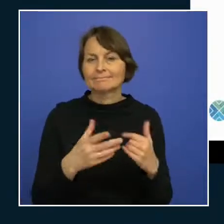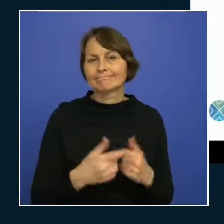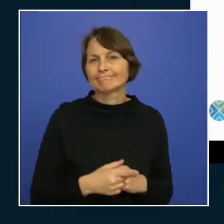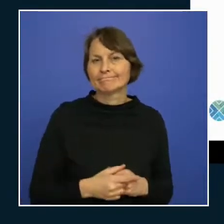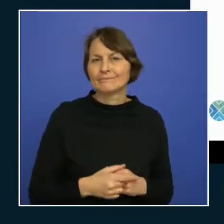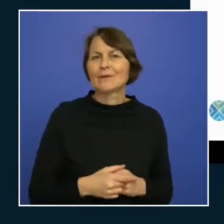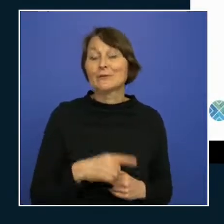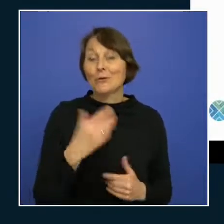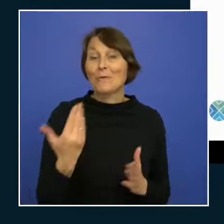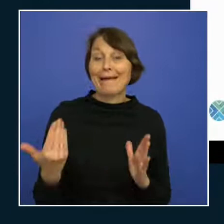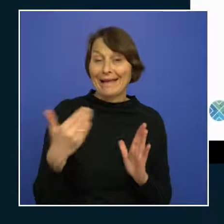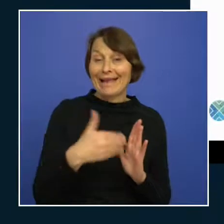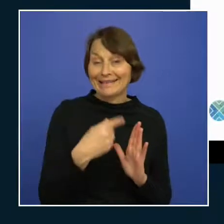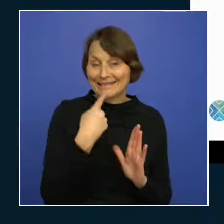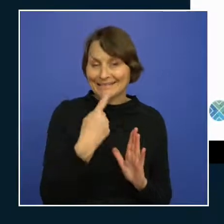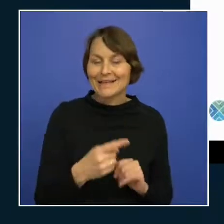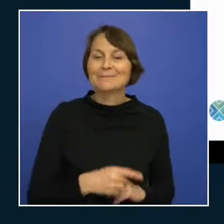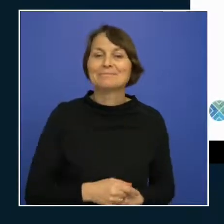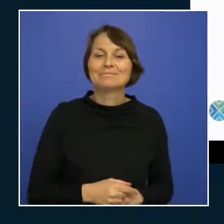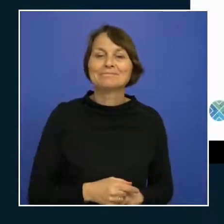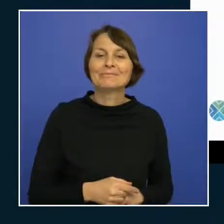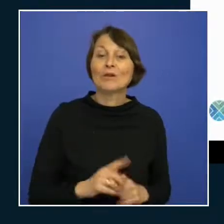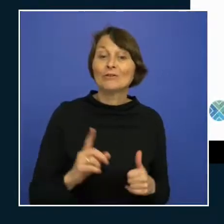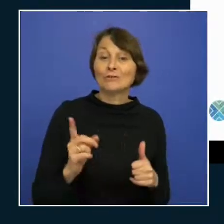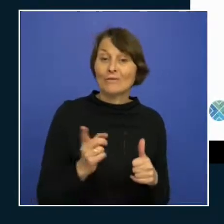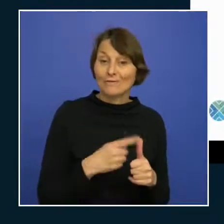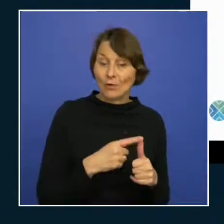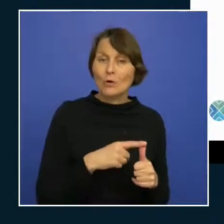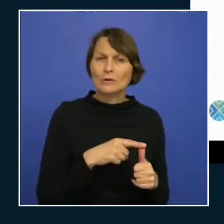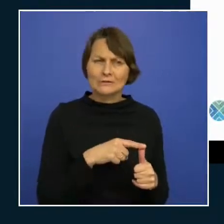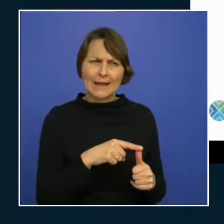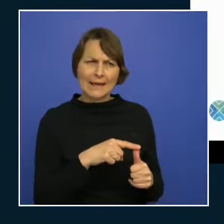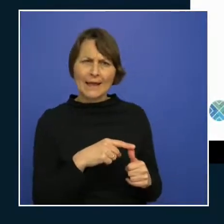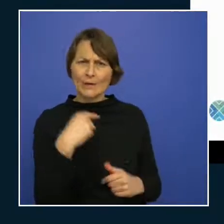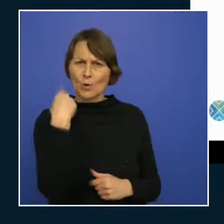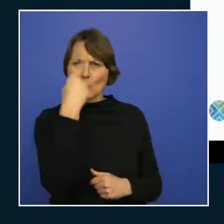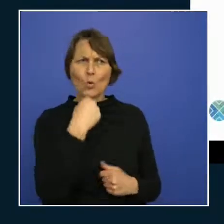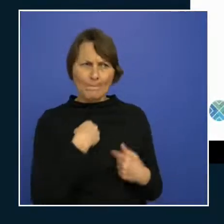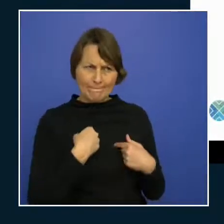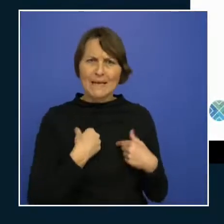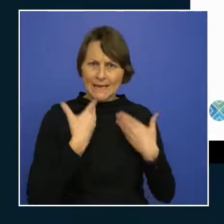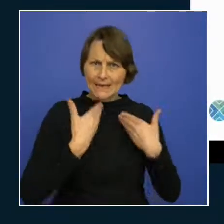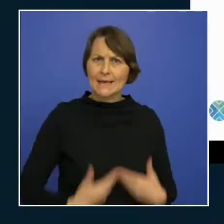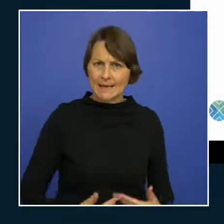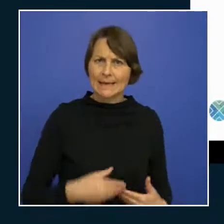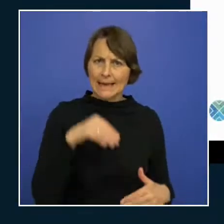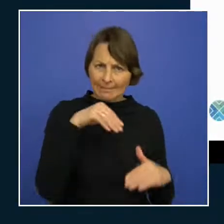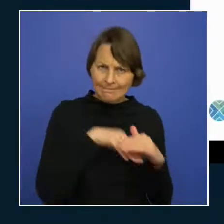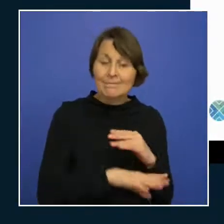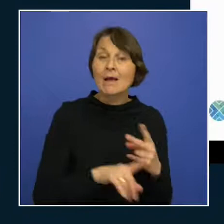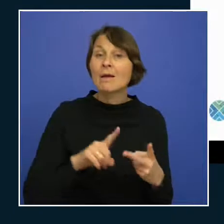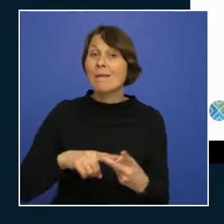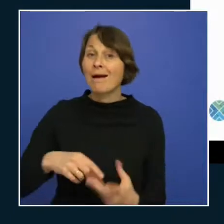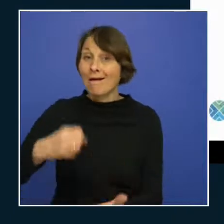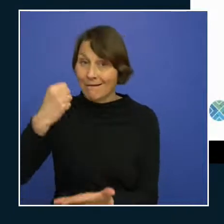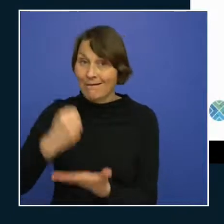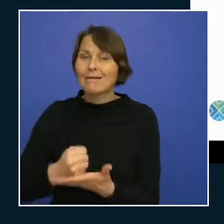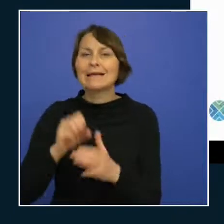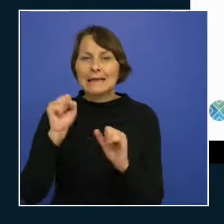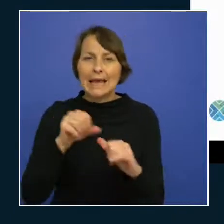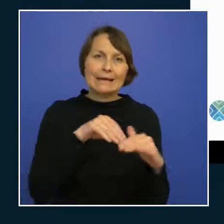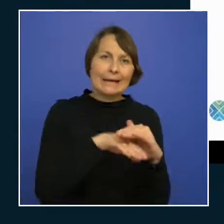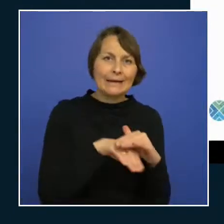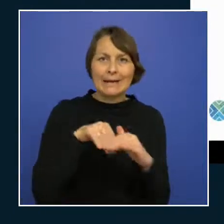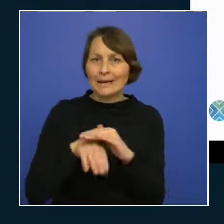more time. Authentication is the process of verifying who you are, whereas authorization determines what you can and cannot